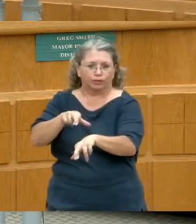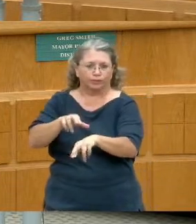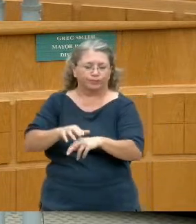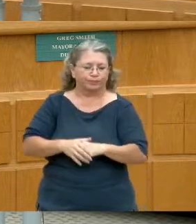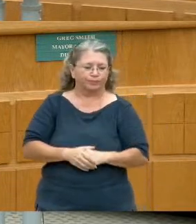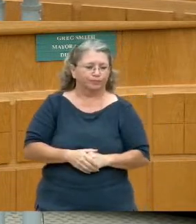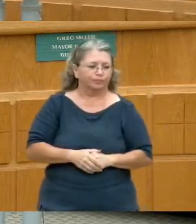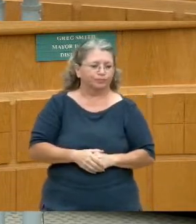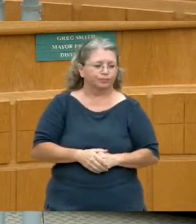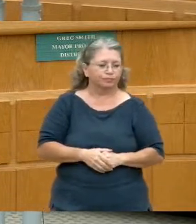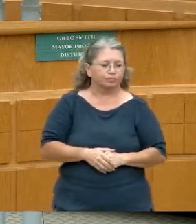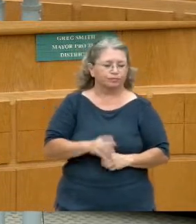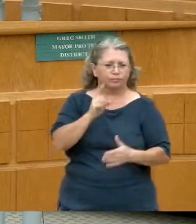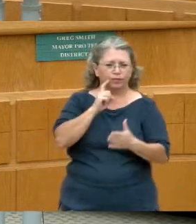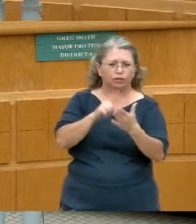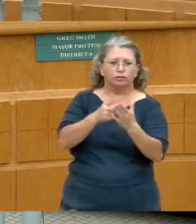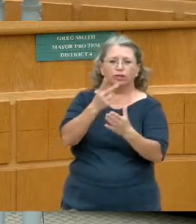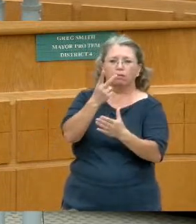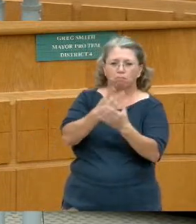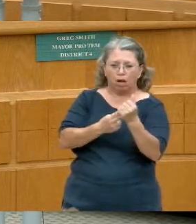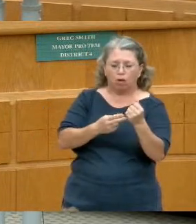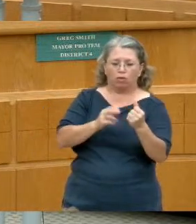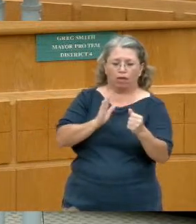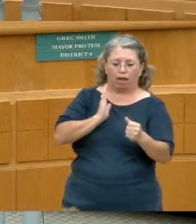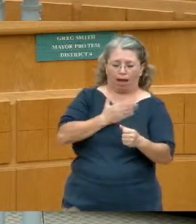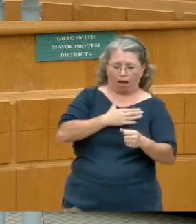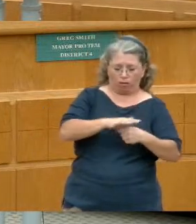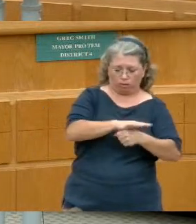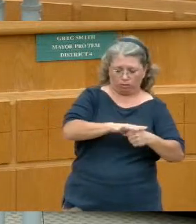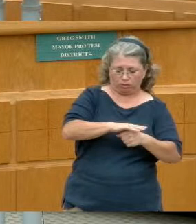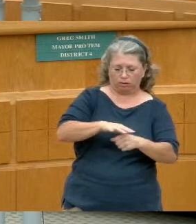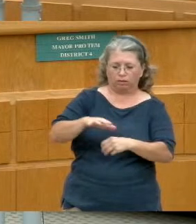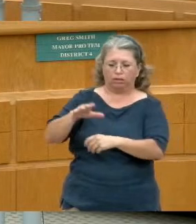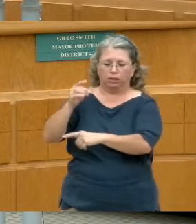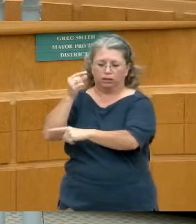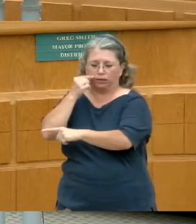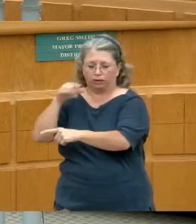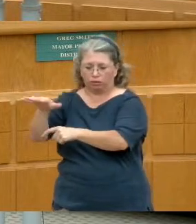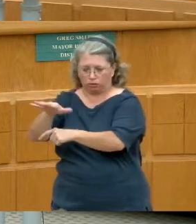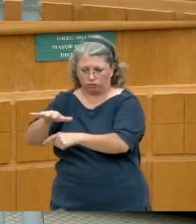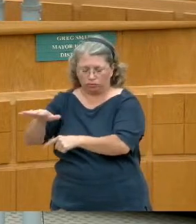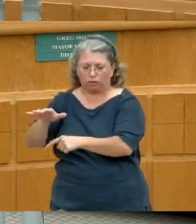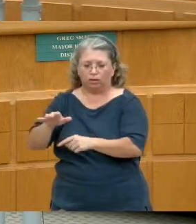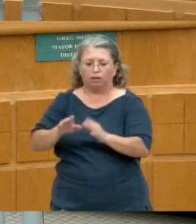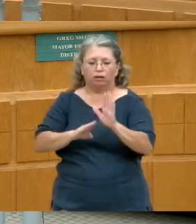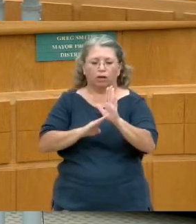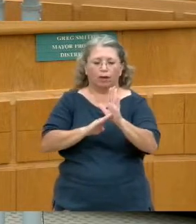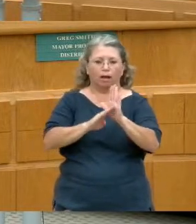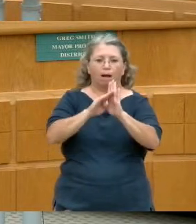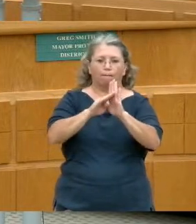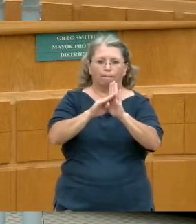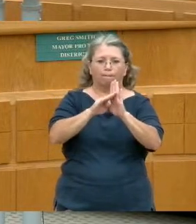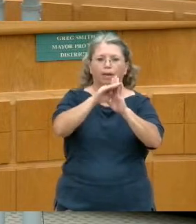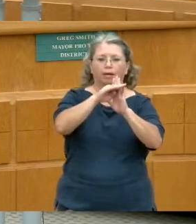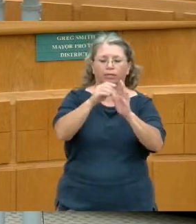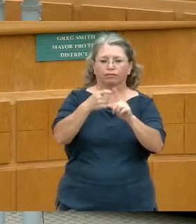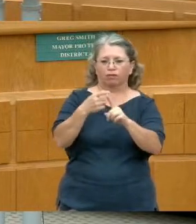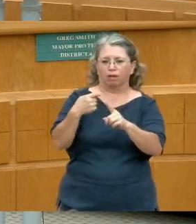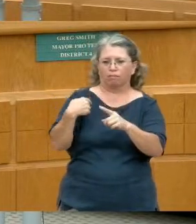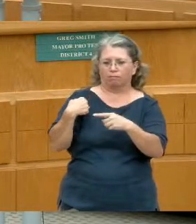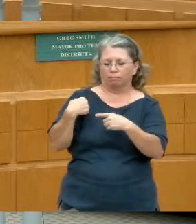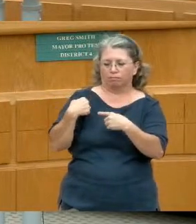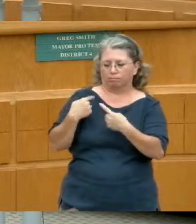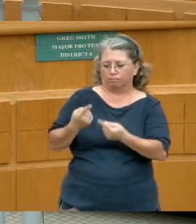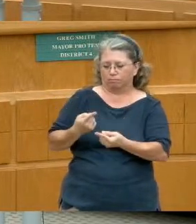County and the Coastal Bend are going up from last week. And again, I'm calling this the Memorial Day